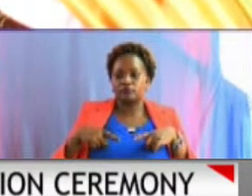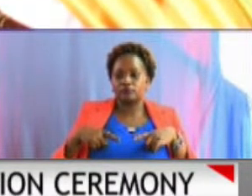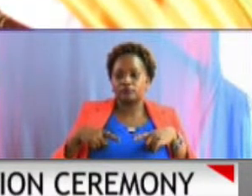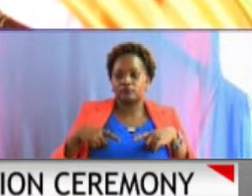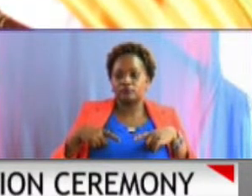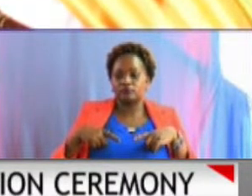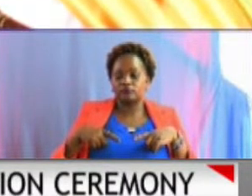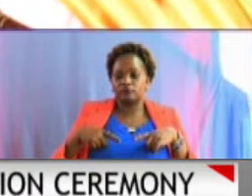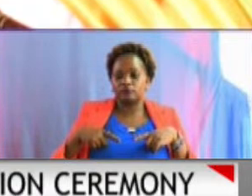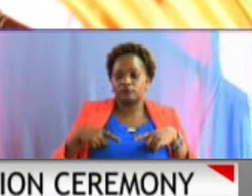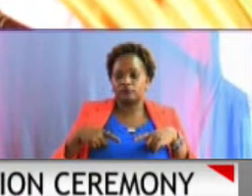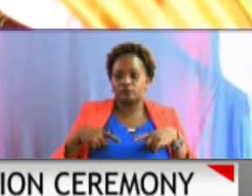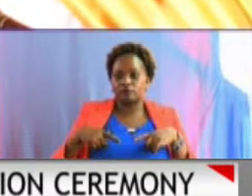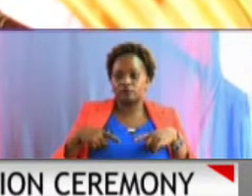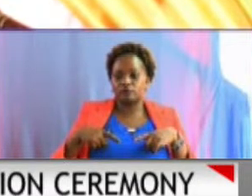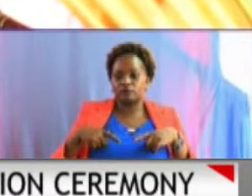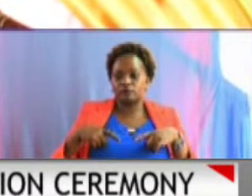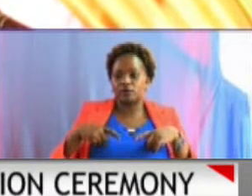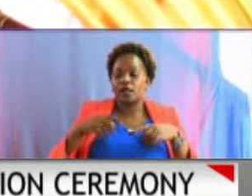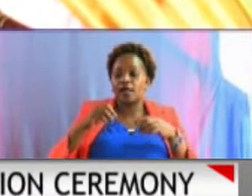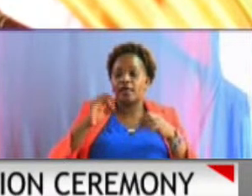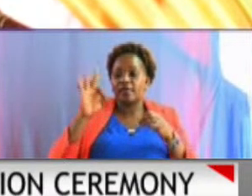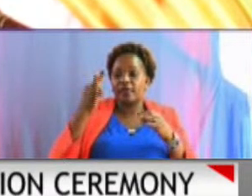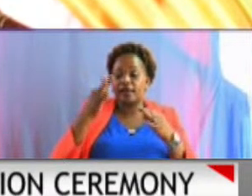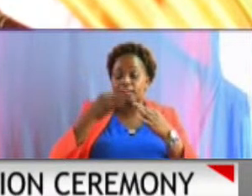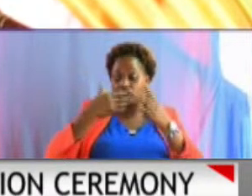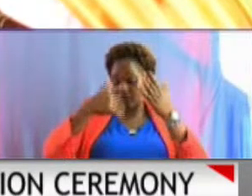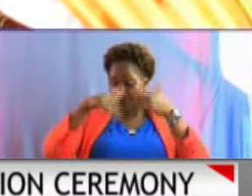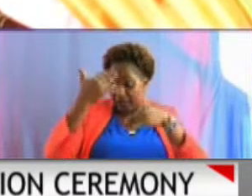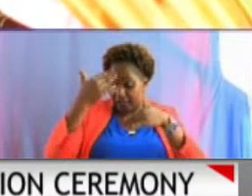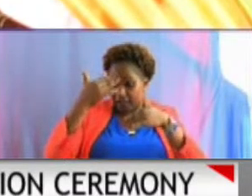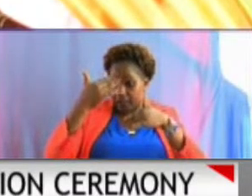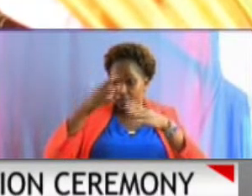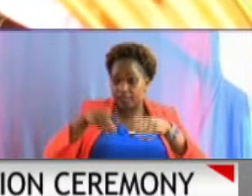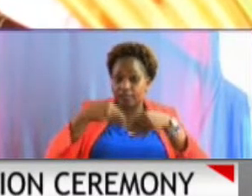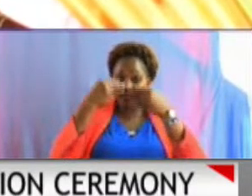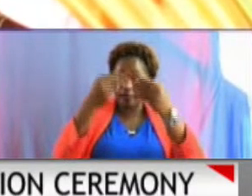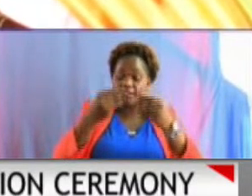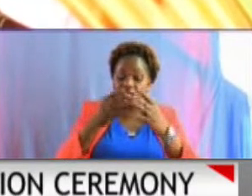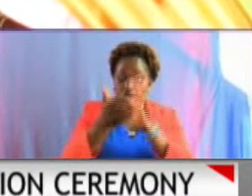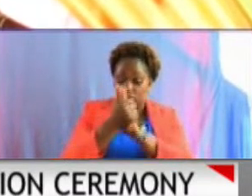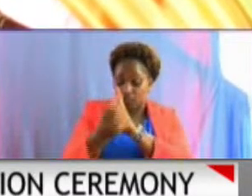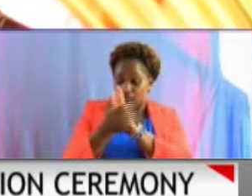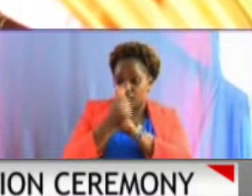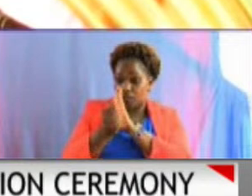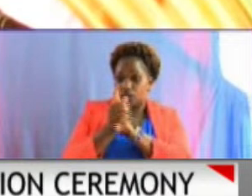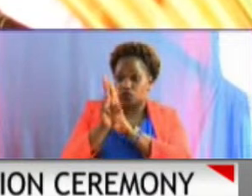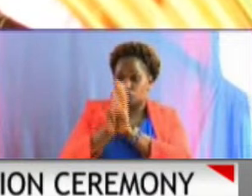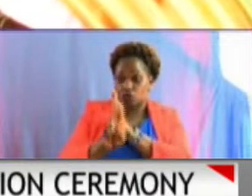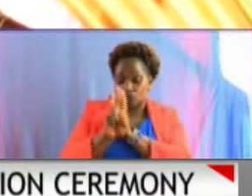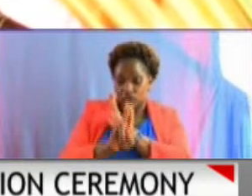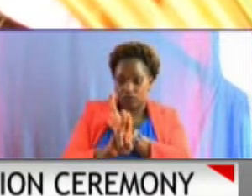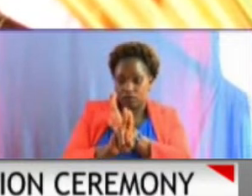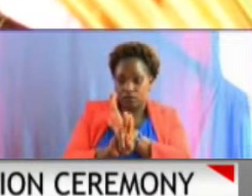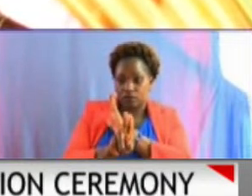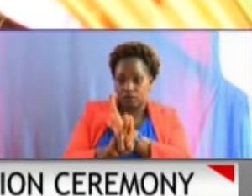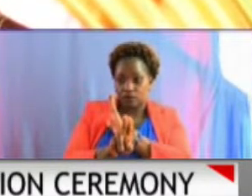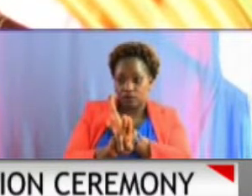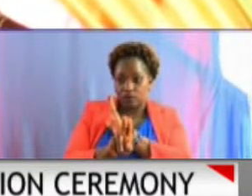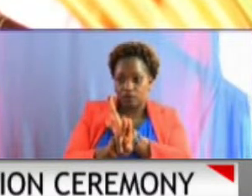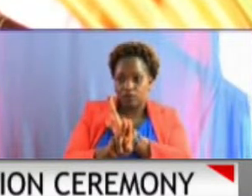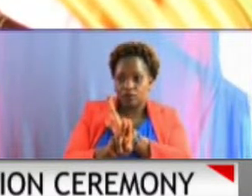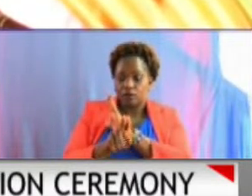throughout your lives. Thirdly, the university has given you skills to use to